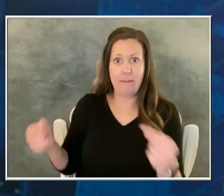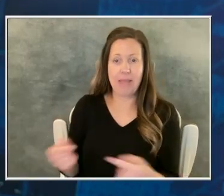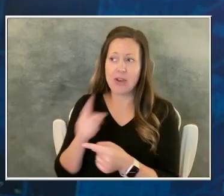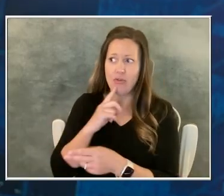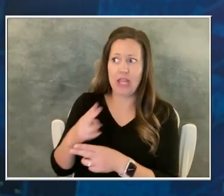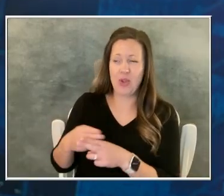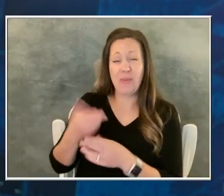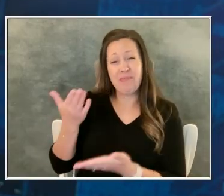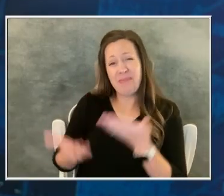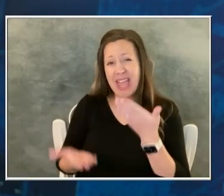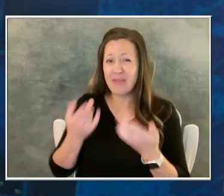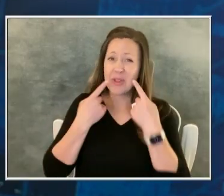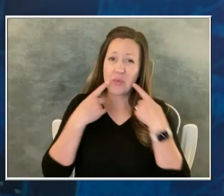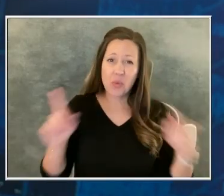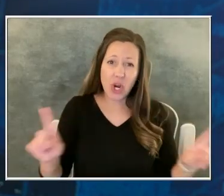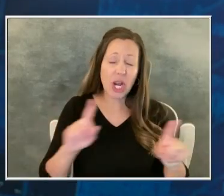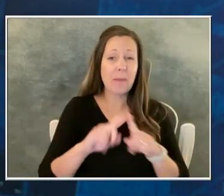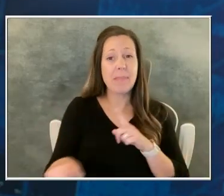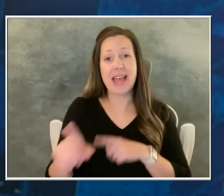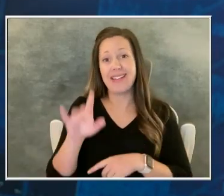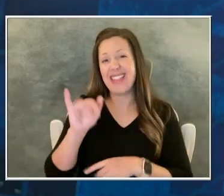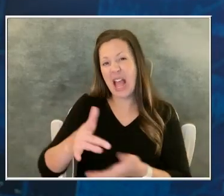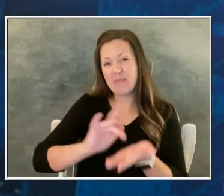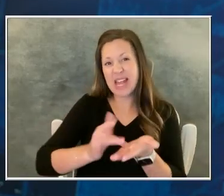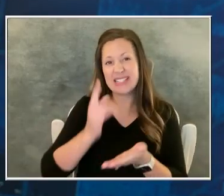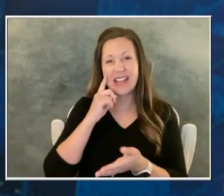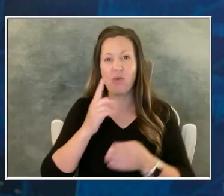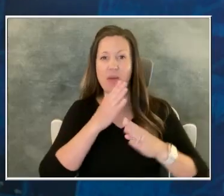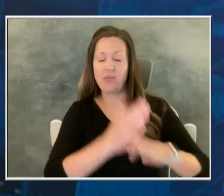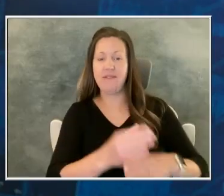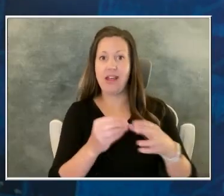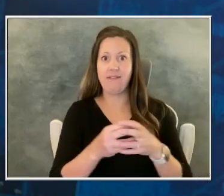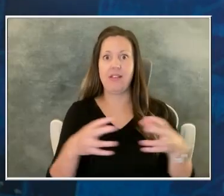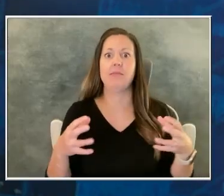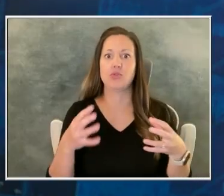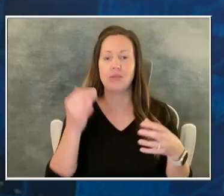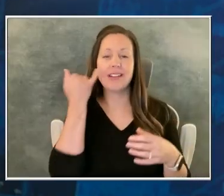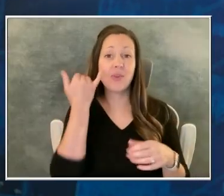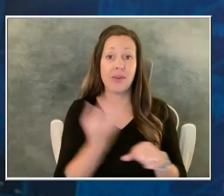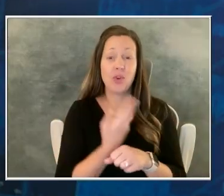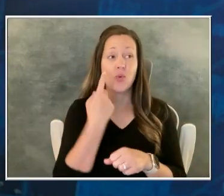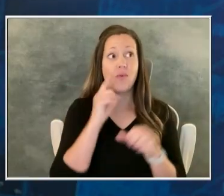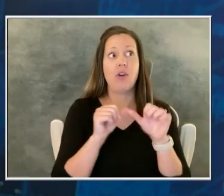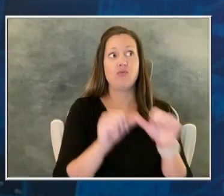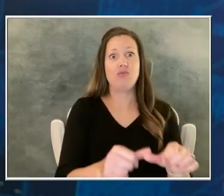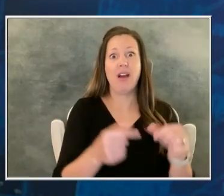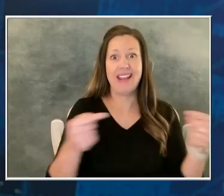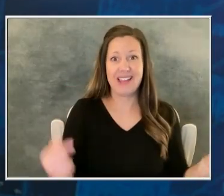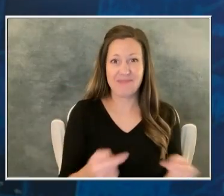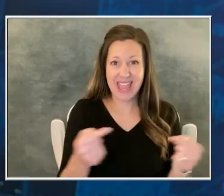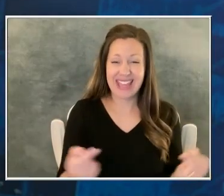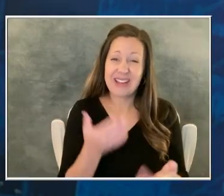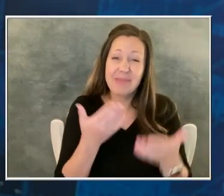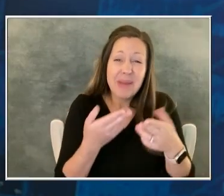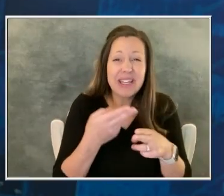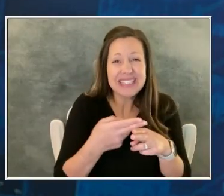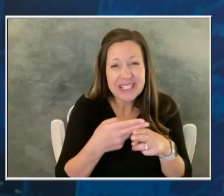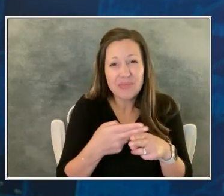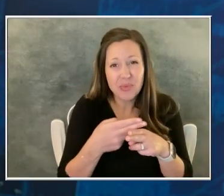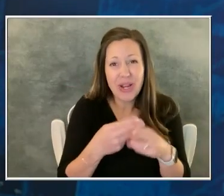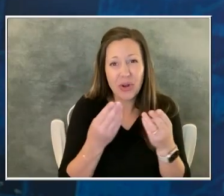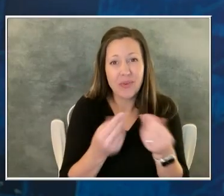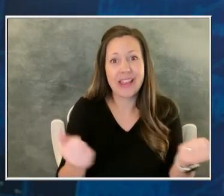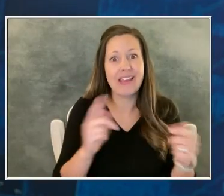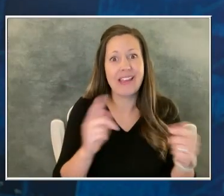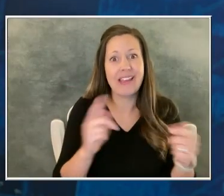cortisone's anti-inflammatory. So when we use this on chronic tendon pain, it might give temporary relief, but it typically doesn't work